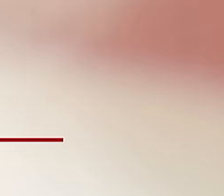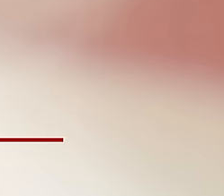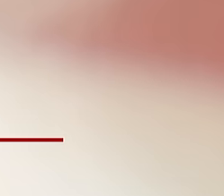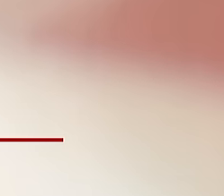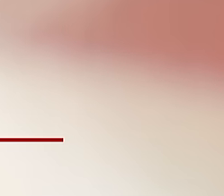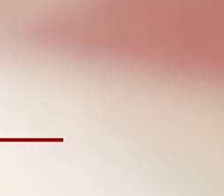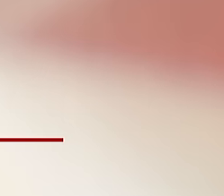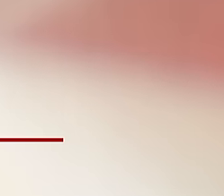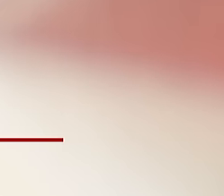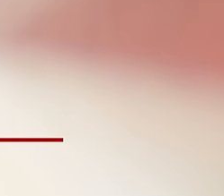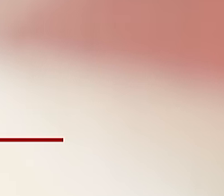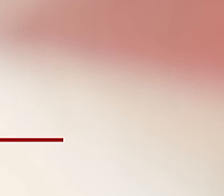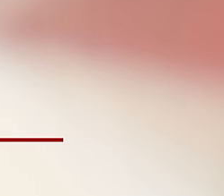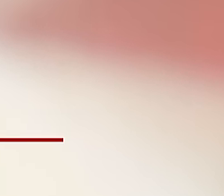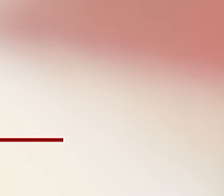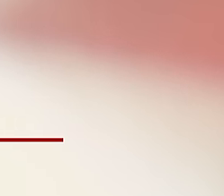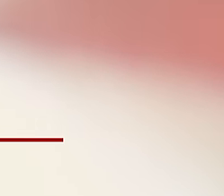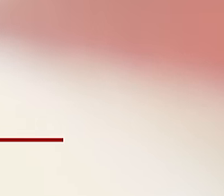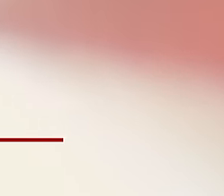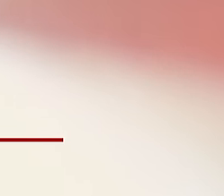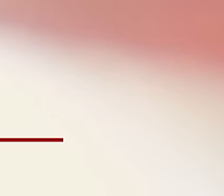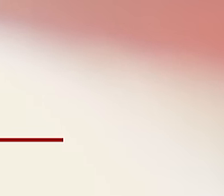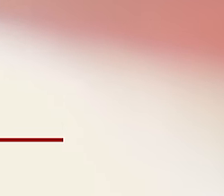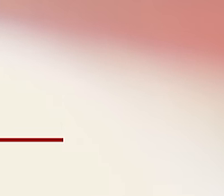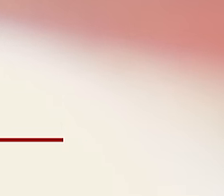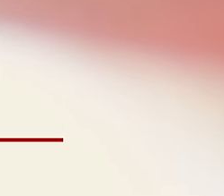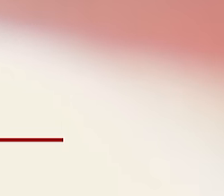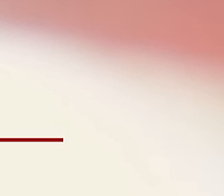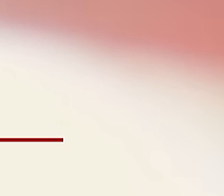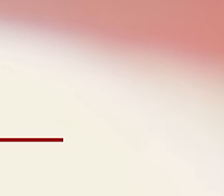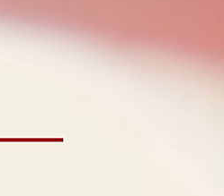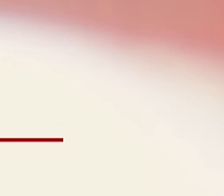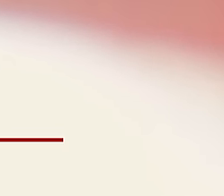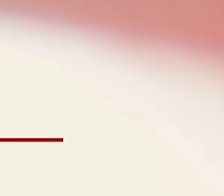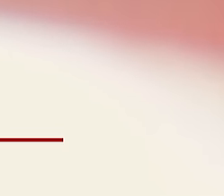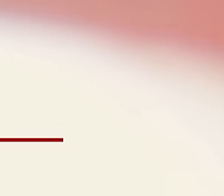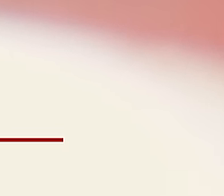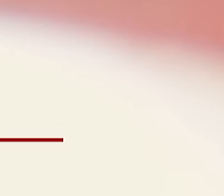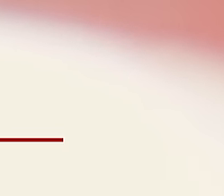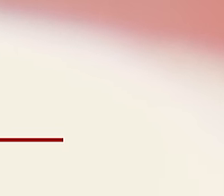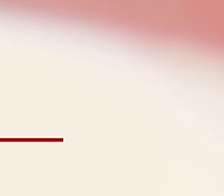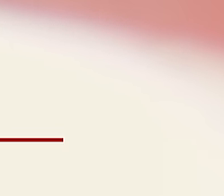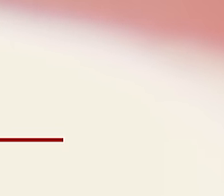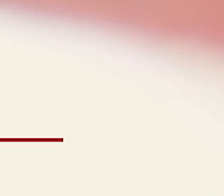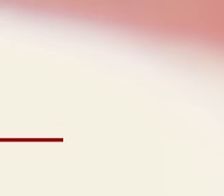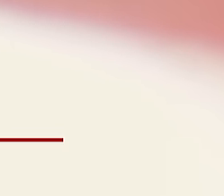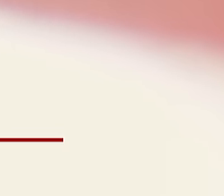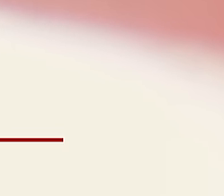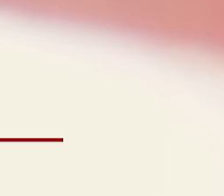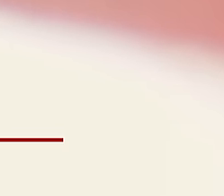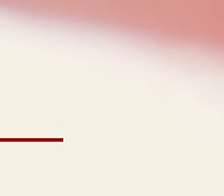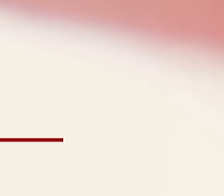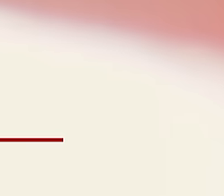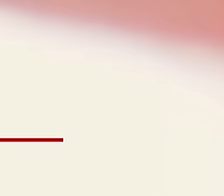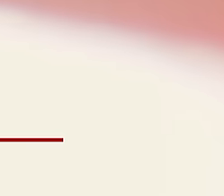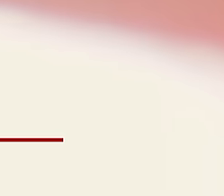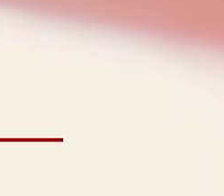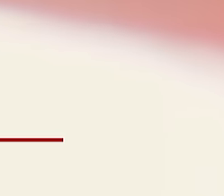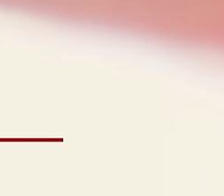when I call answer me oh my just